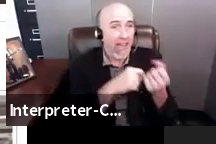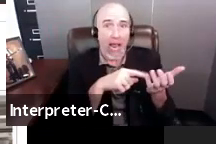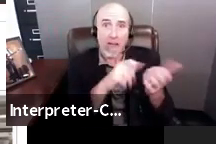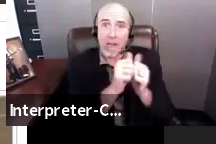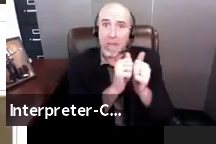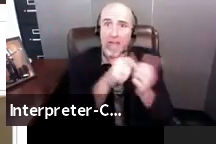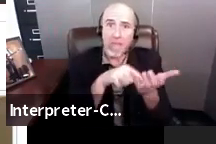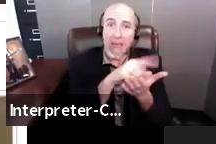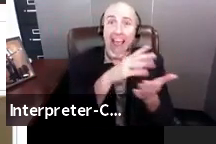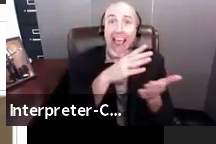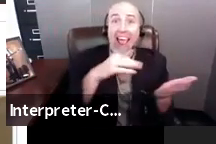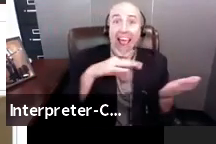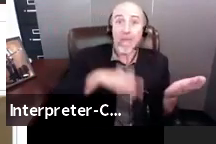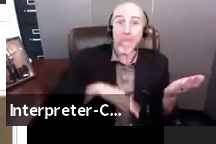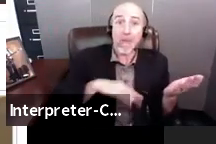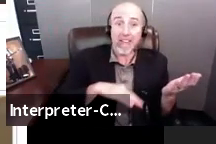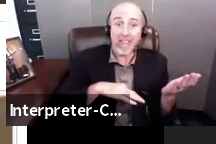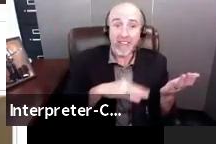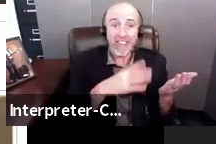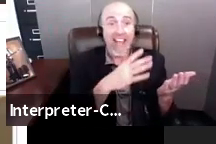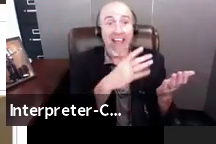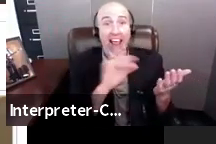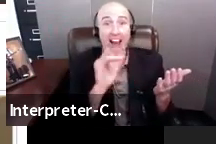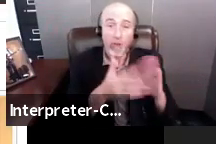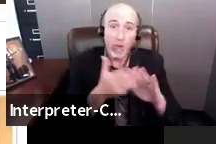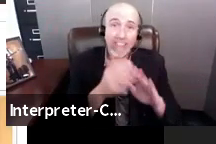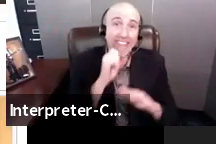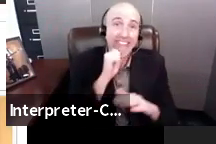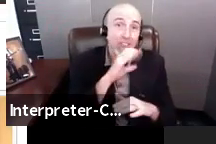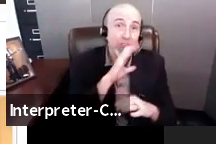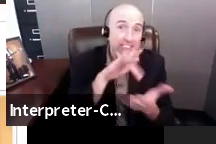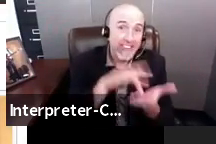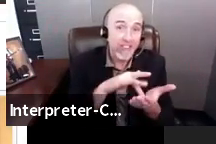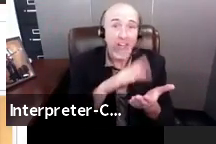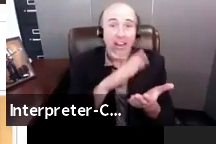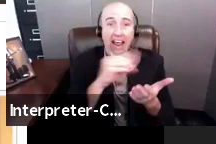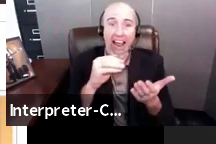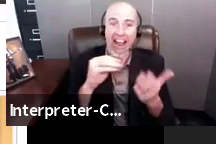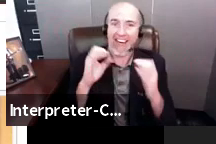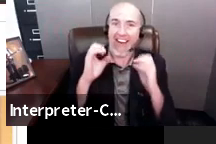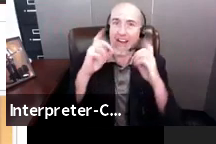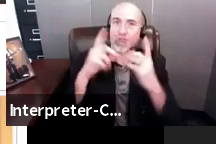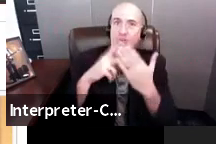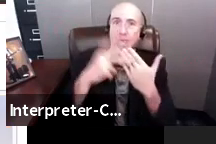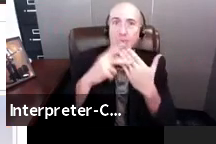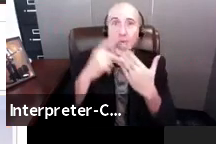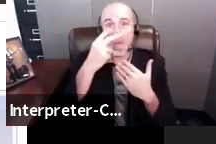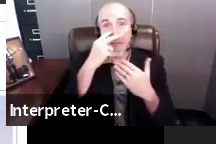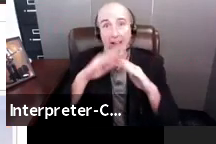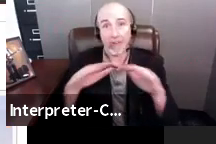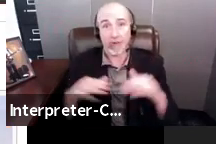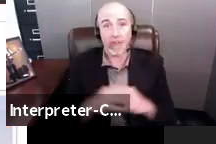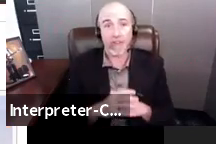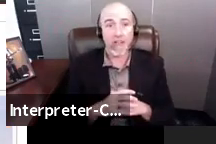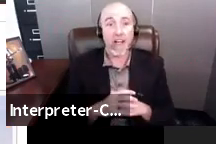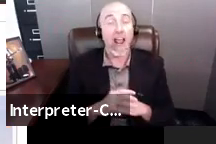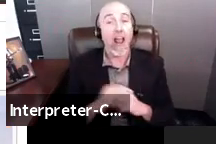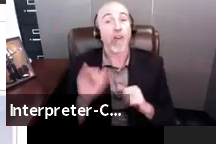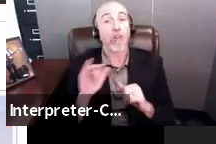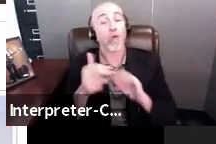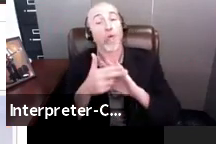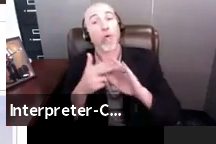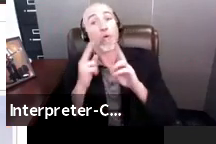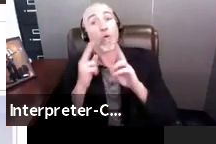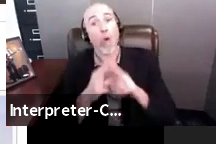from the nonprofit, which also operates a senior center and the state's only educational program for blind children. Also known as Military